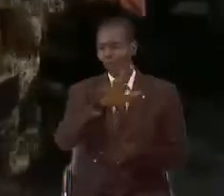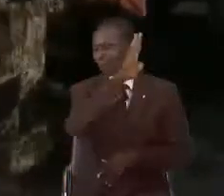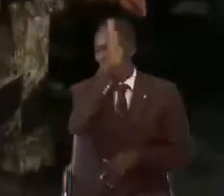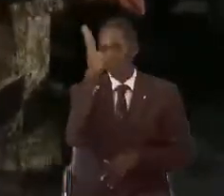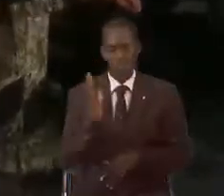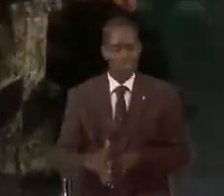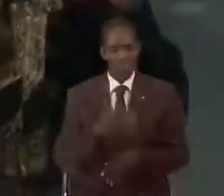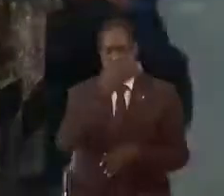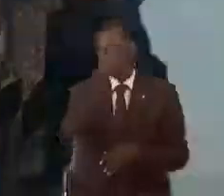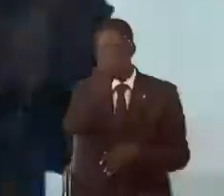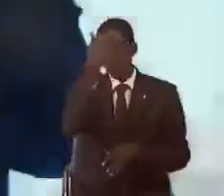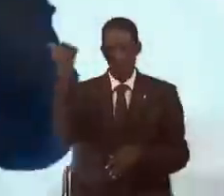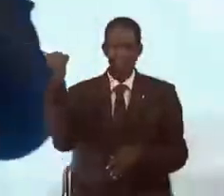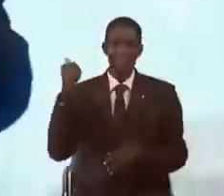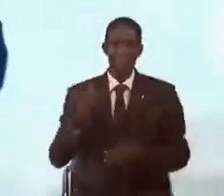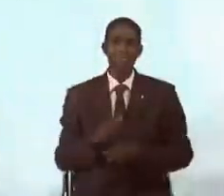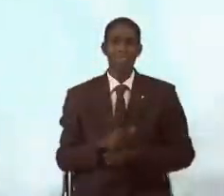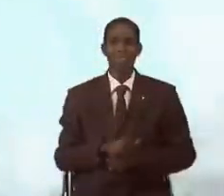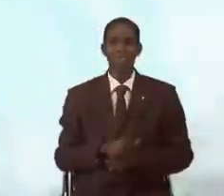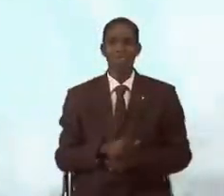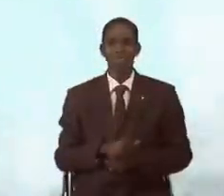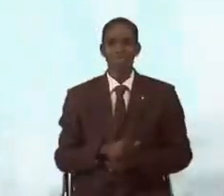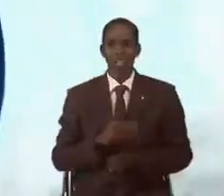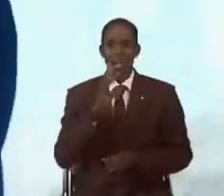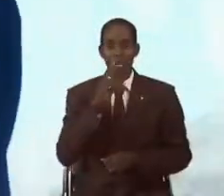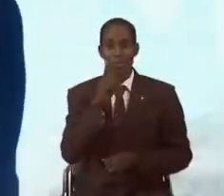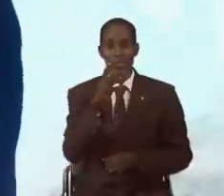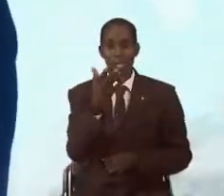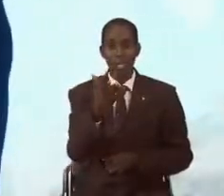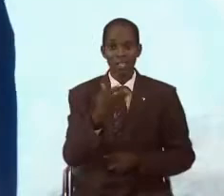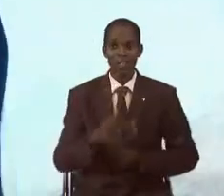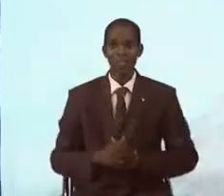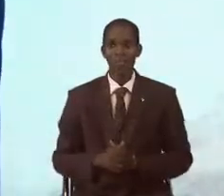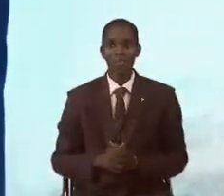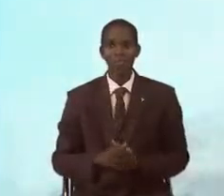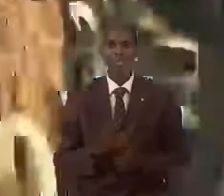Today, something will happen you'll never forget.